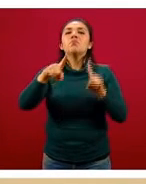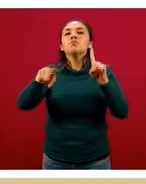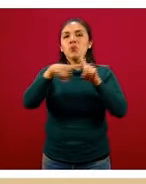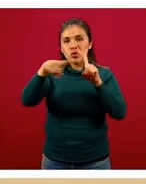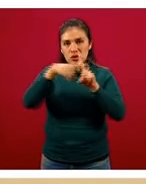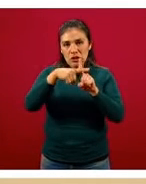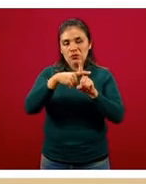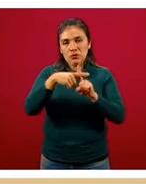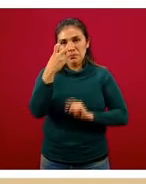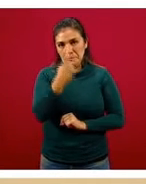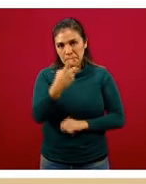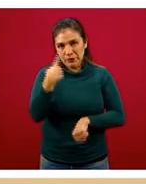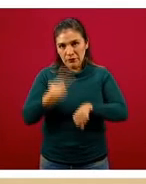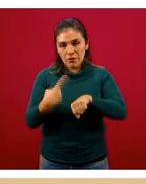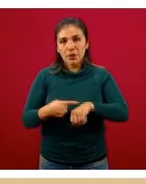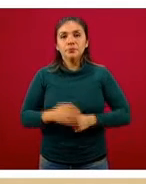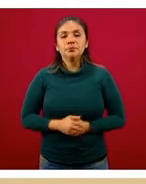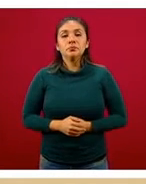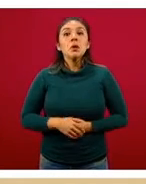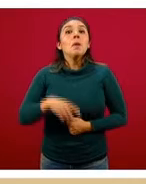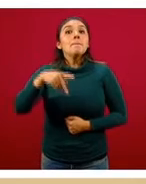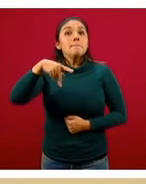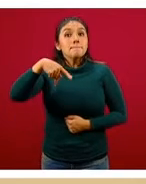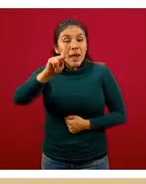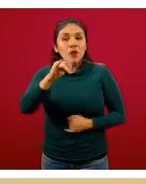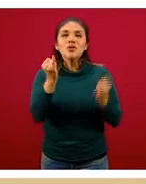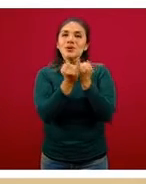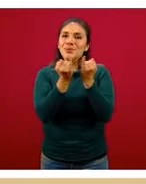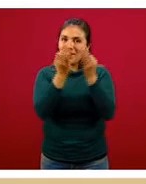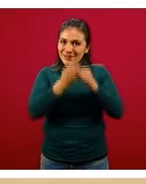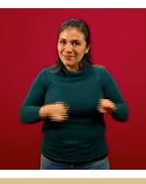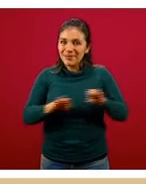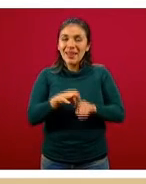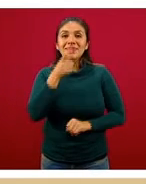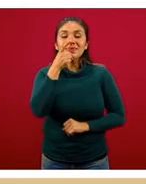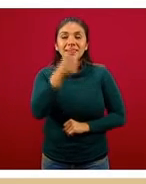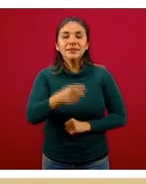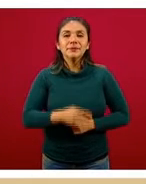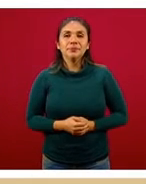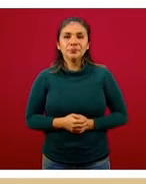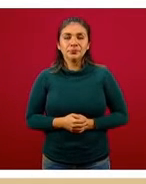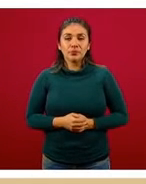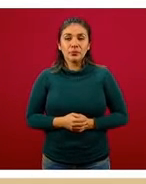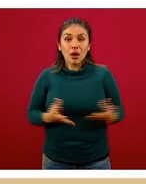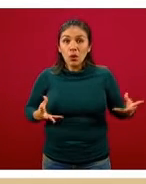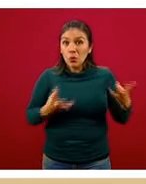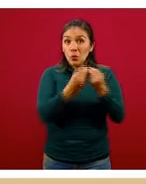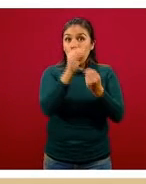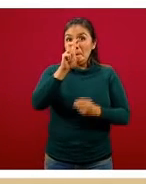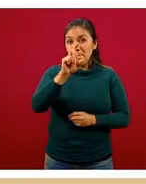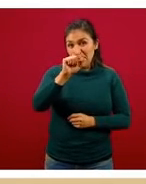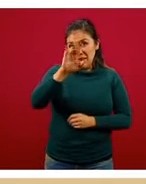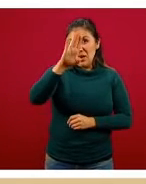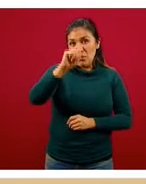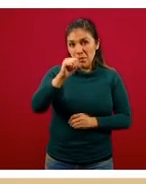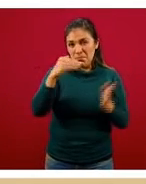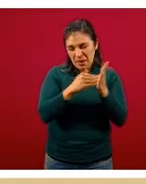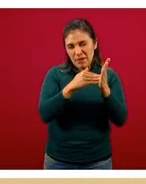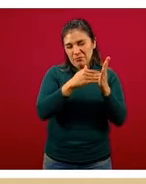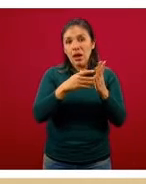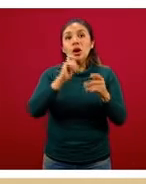29,616 cases, confirmed cases in total since the pandemic started. But only one